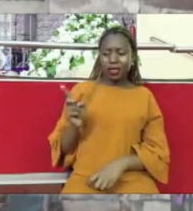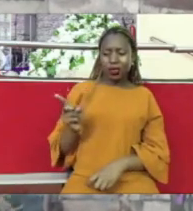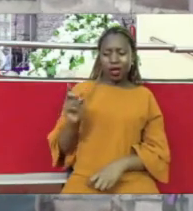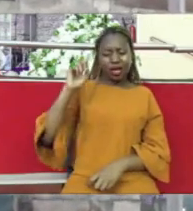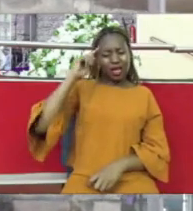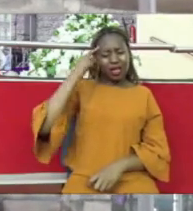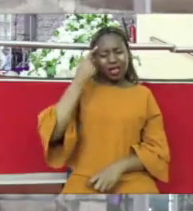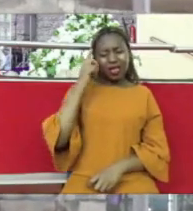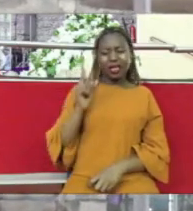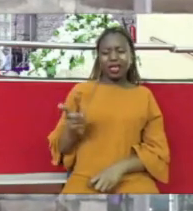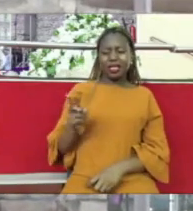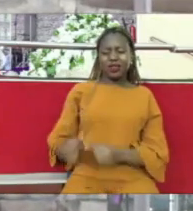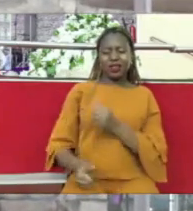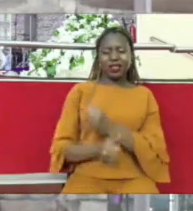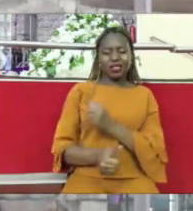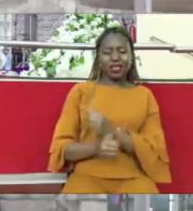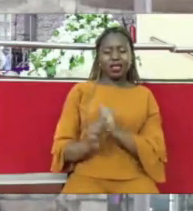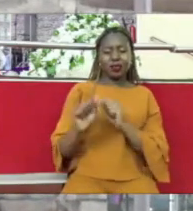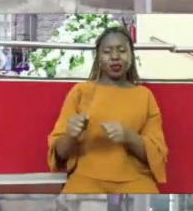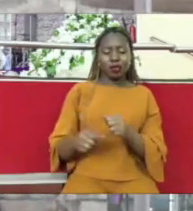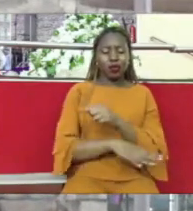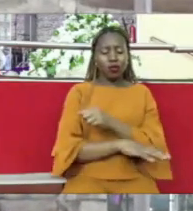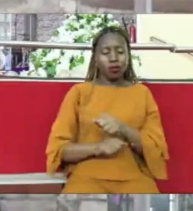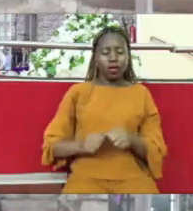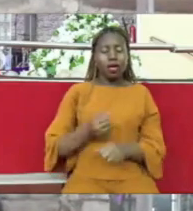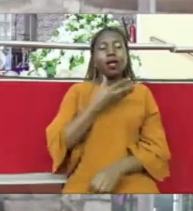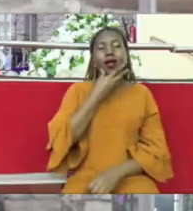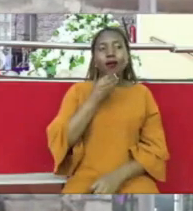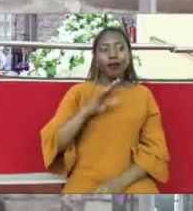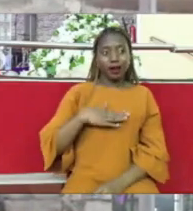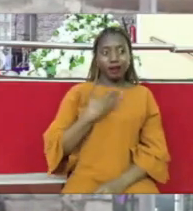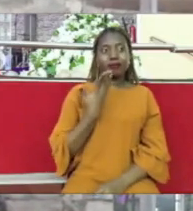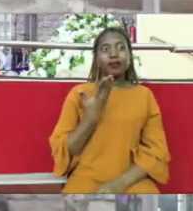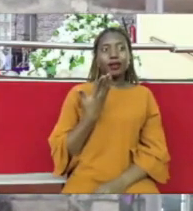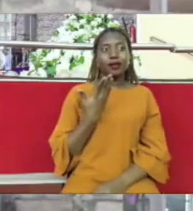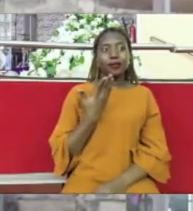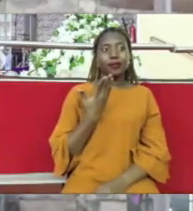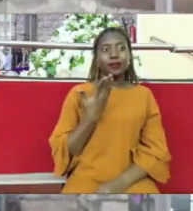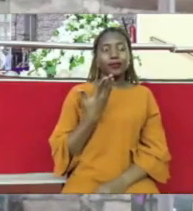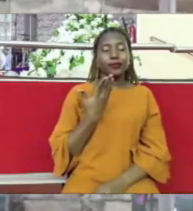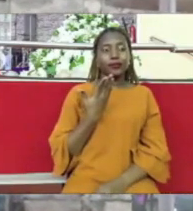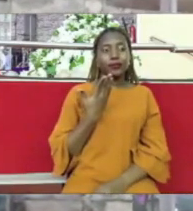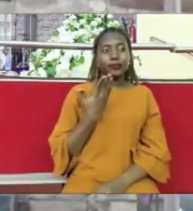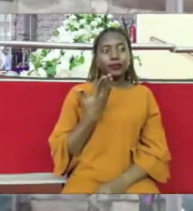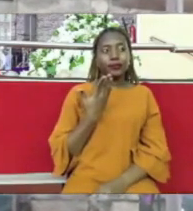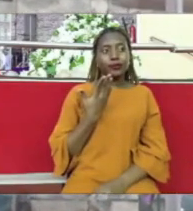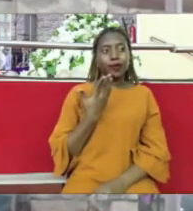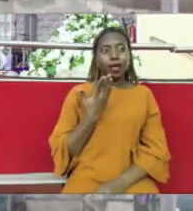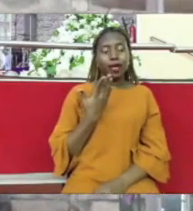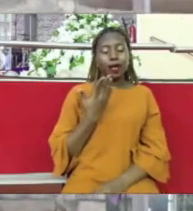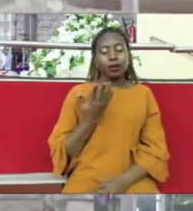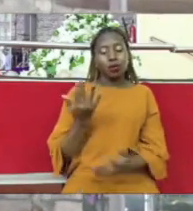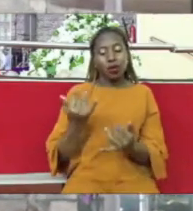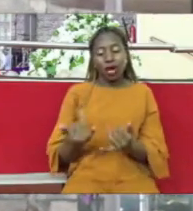husband snatcher. Wanawake wengine pengine walikuwa wanamuona yule yuaja, ni yule ambaye huwa ananyakua wanaume wenyewe. And so maybe she